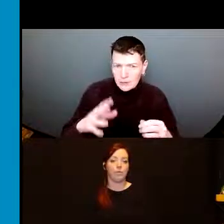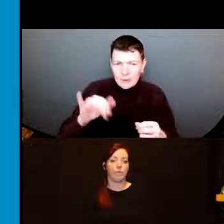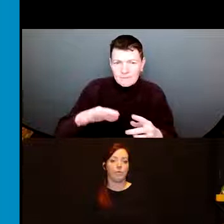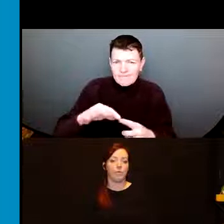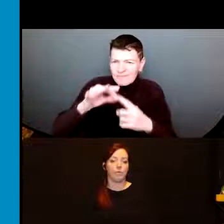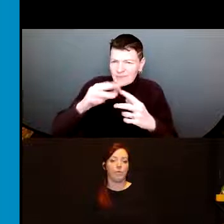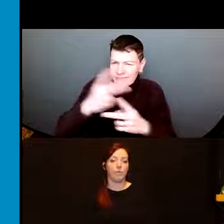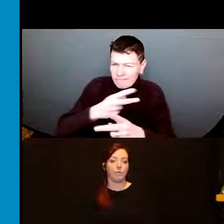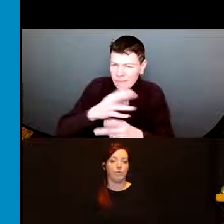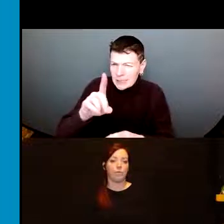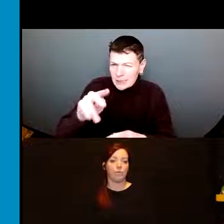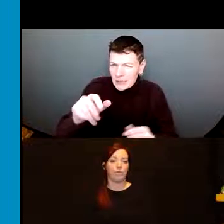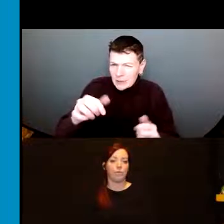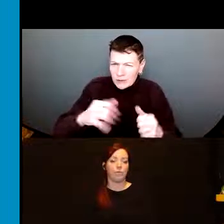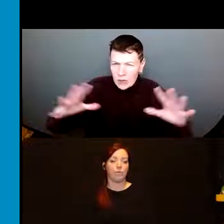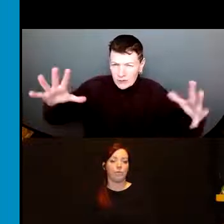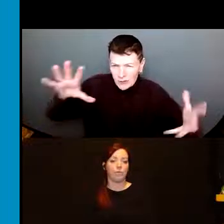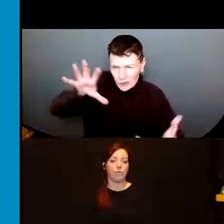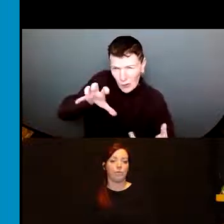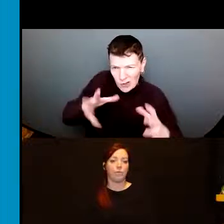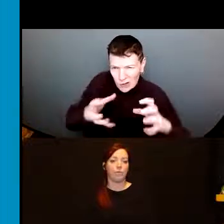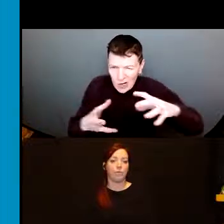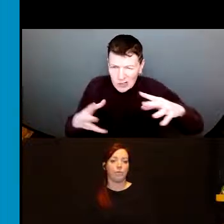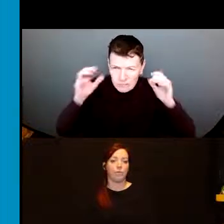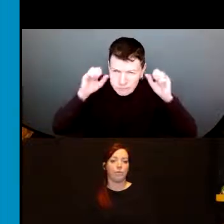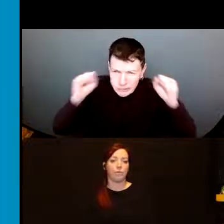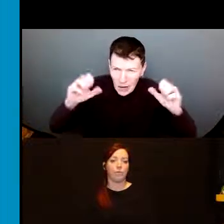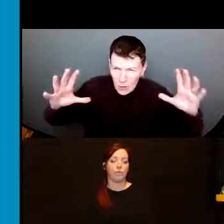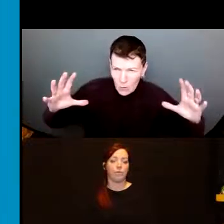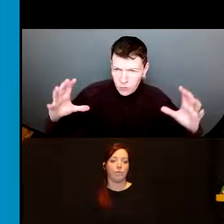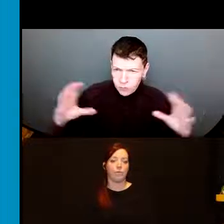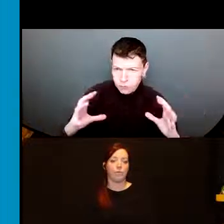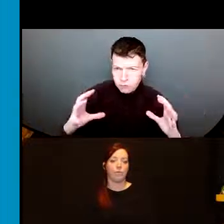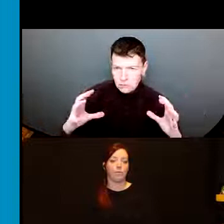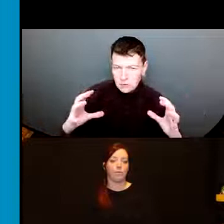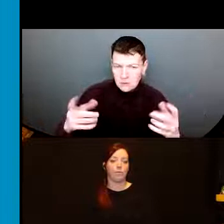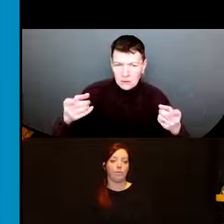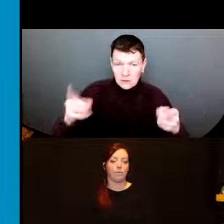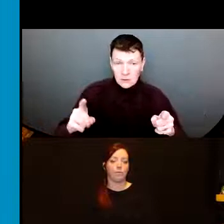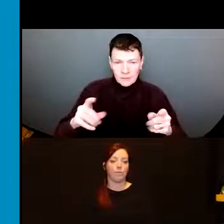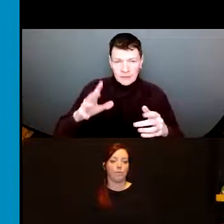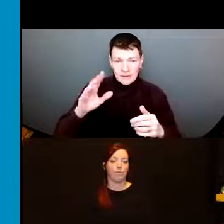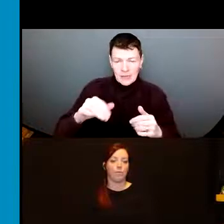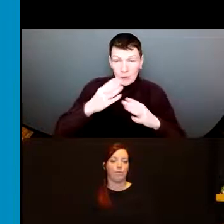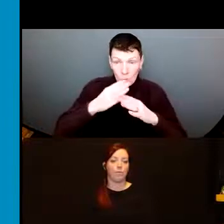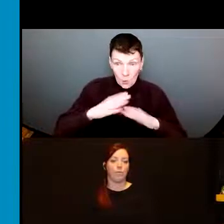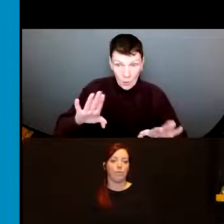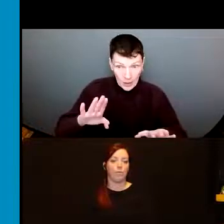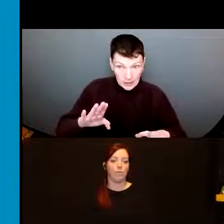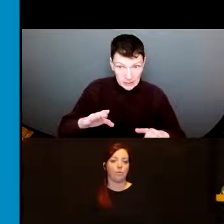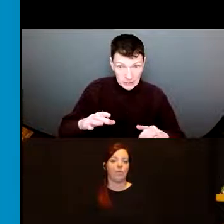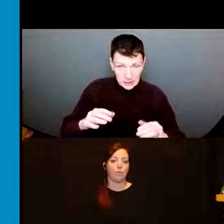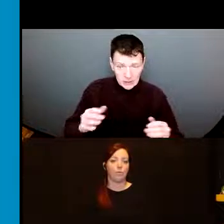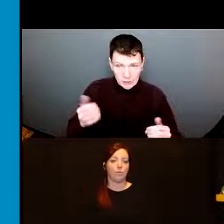it tries to kind of squash sounds just a little bit. It really tries to take that very quiet sound and